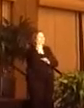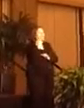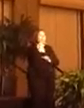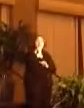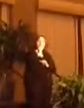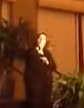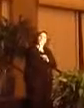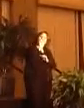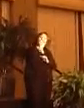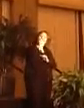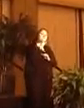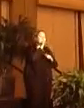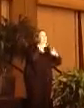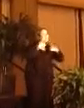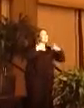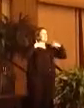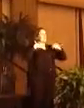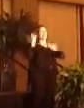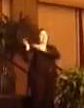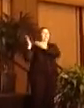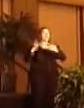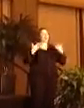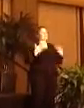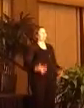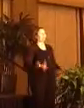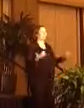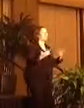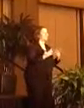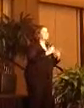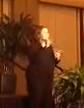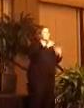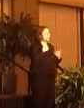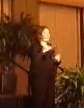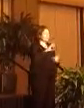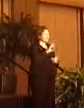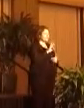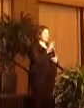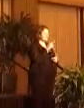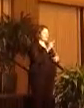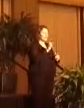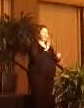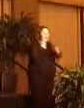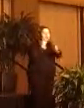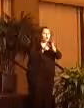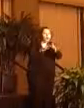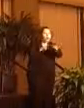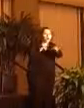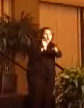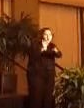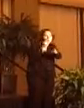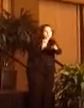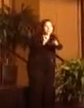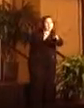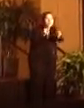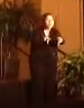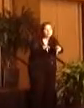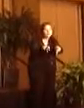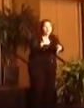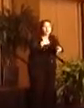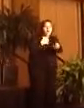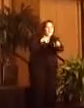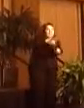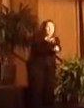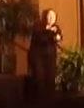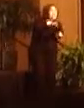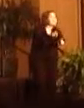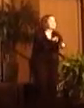around. And so in 6th grade, I realized there were other gay people, and I was like, oh my gosh, like that's what I am. And even